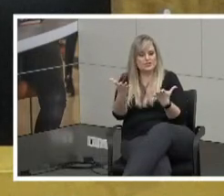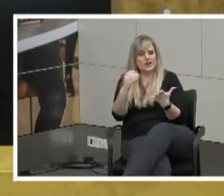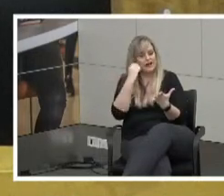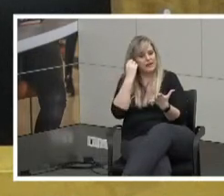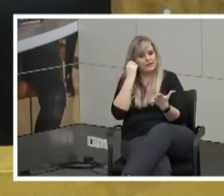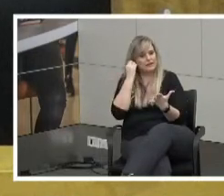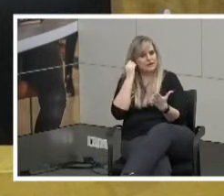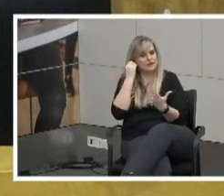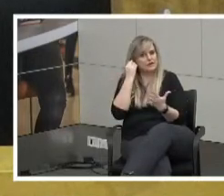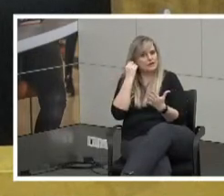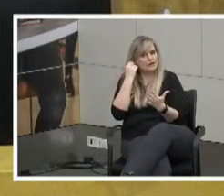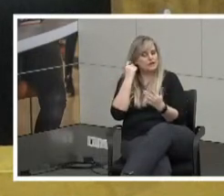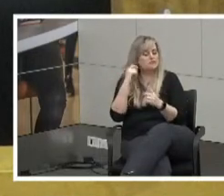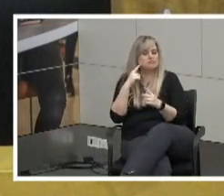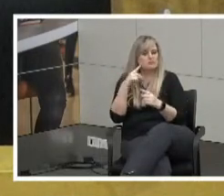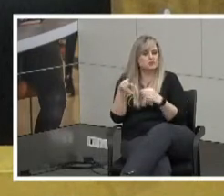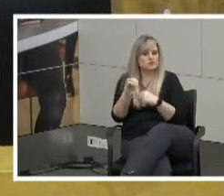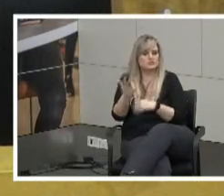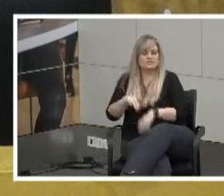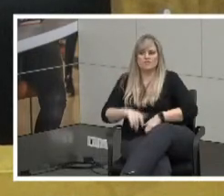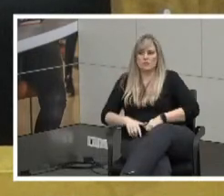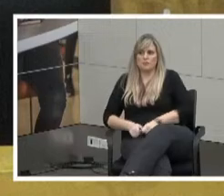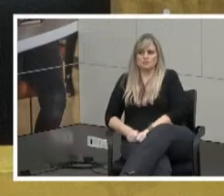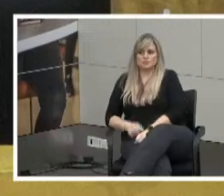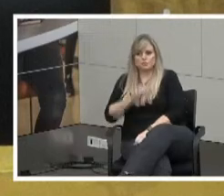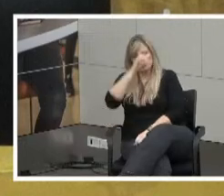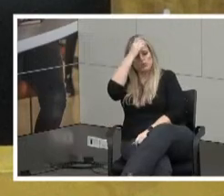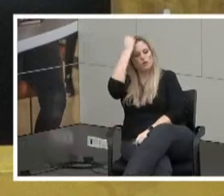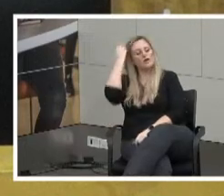talking thank you our next speaker